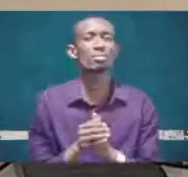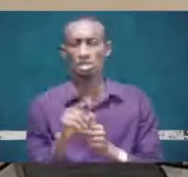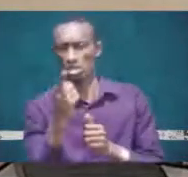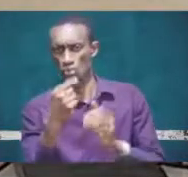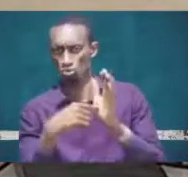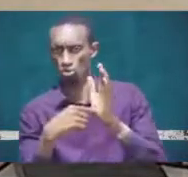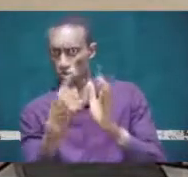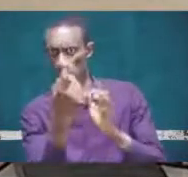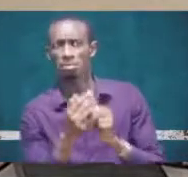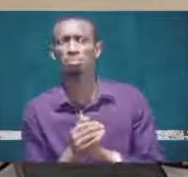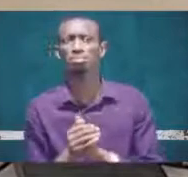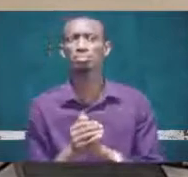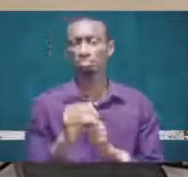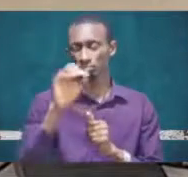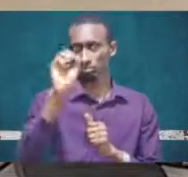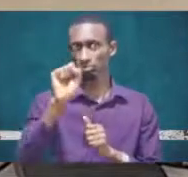secretion,